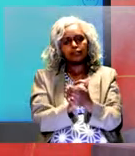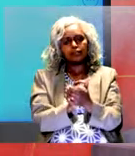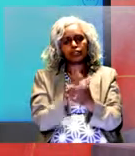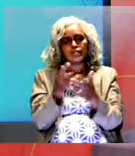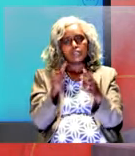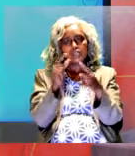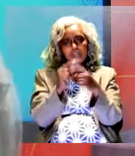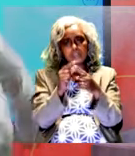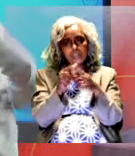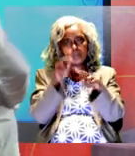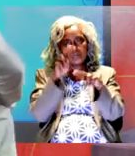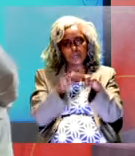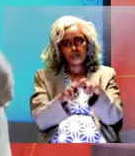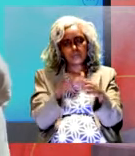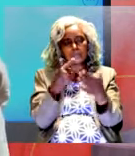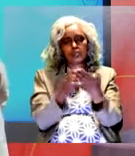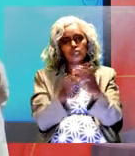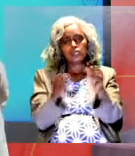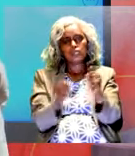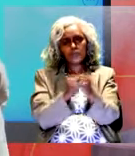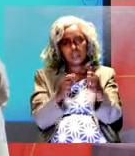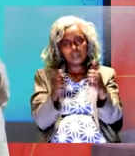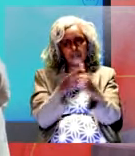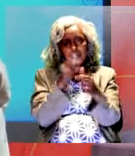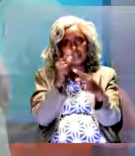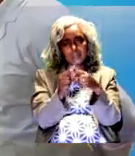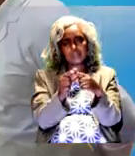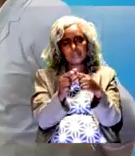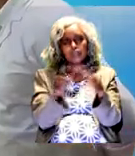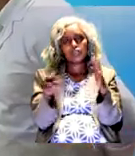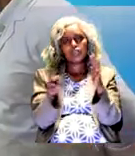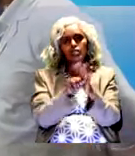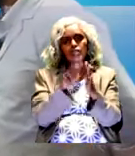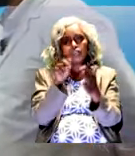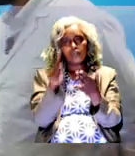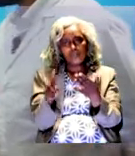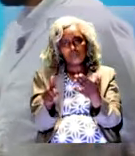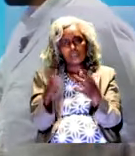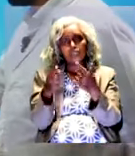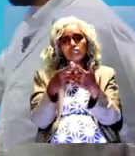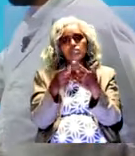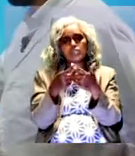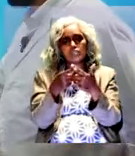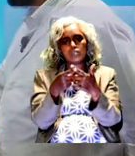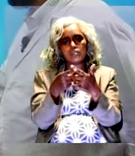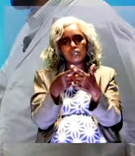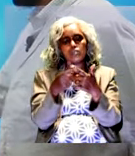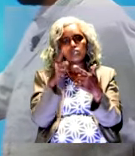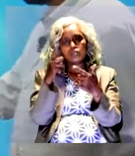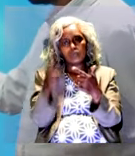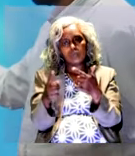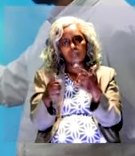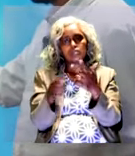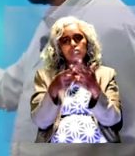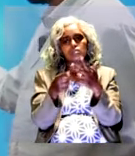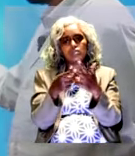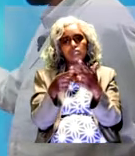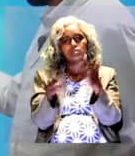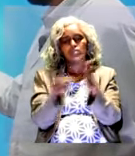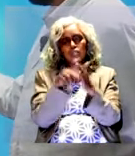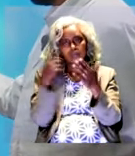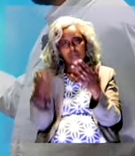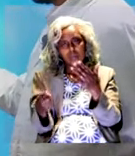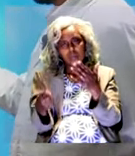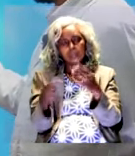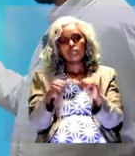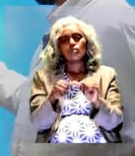the terms, if you put the terms of this sequence, it is the first term is this -1, the second term 1, the third